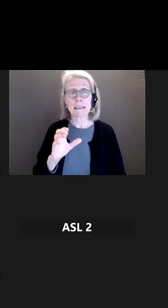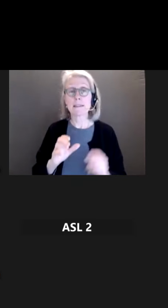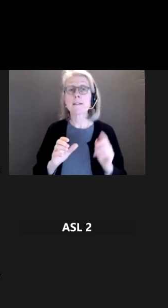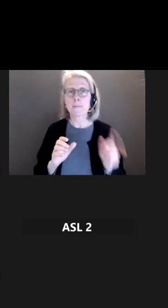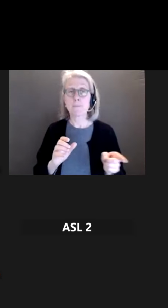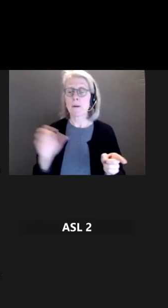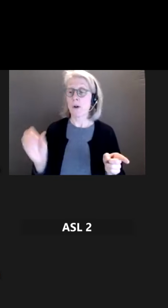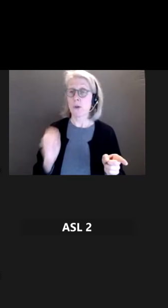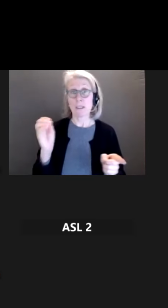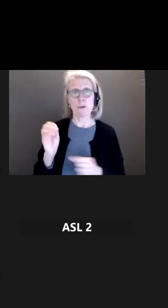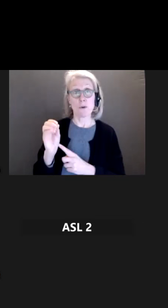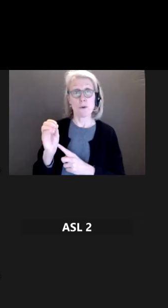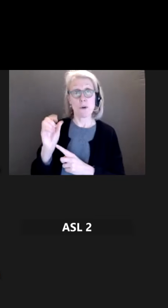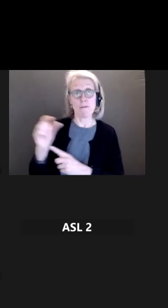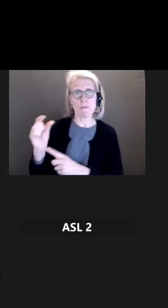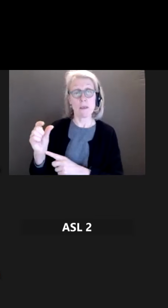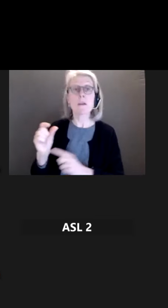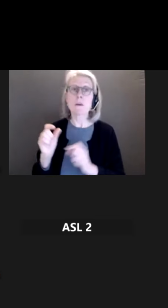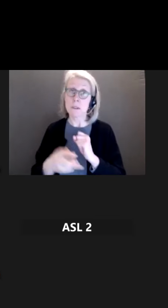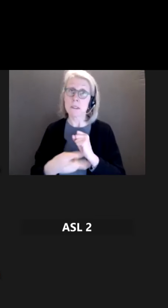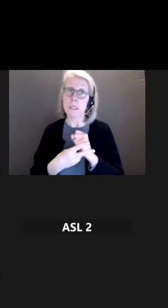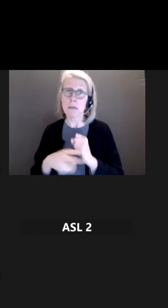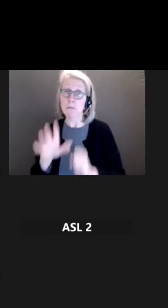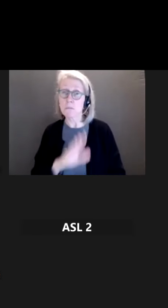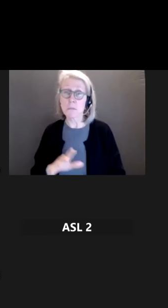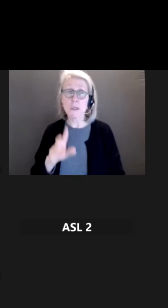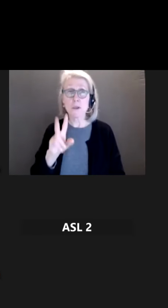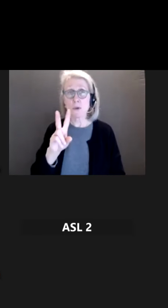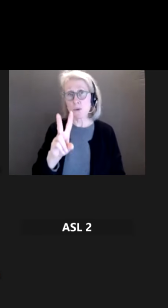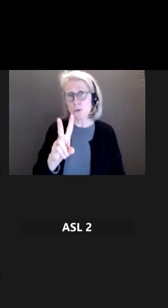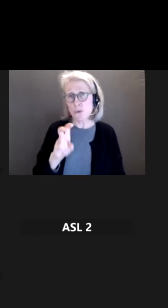the Ontario government could save an average of approximately